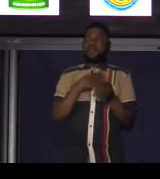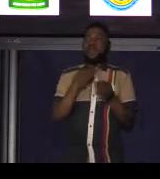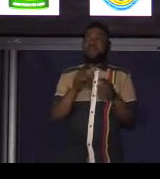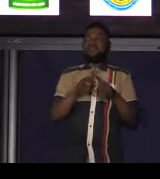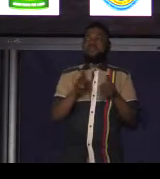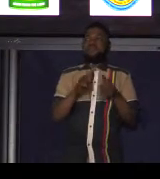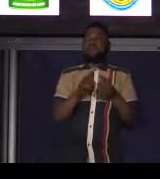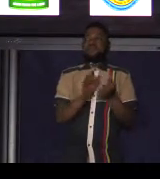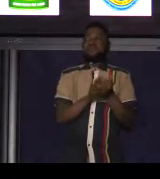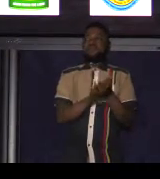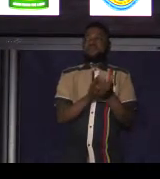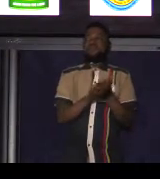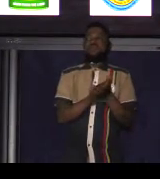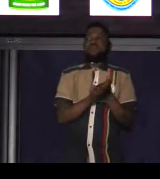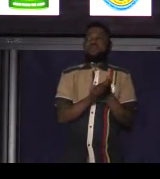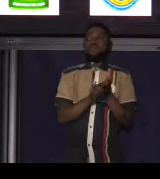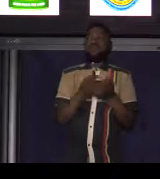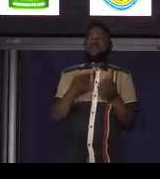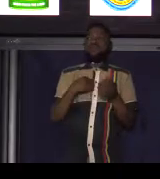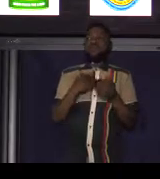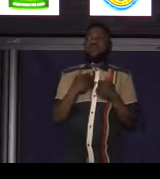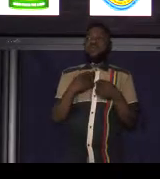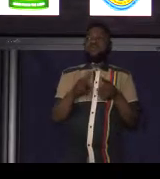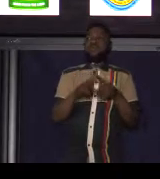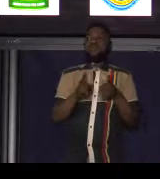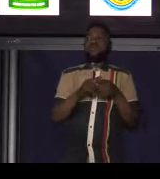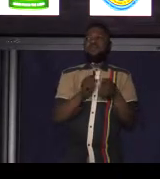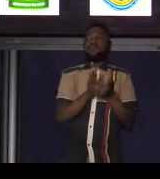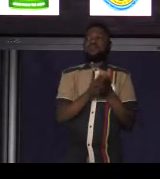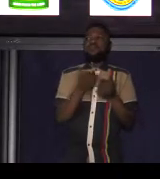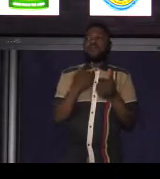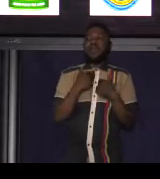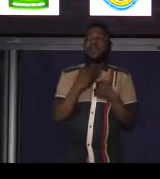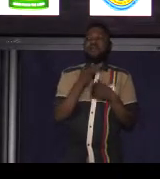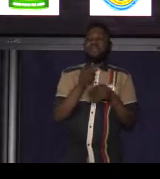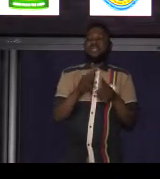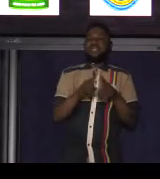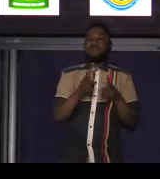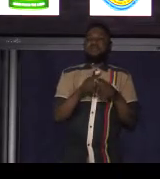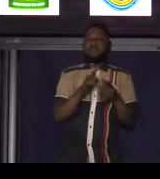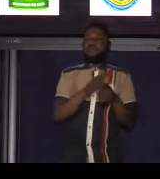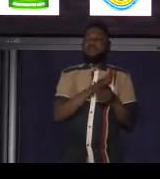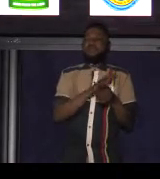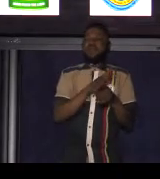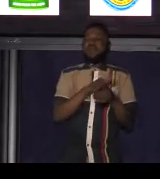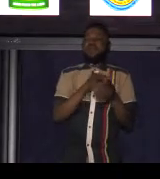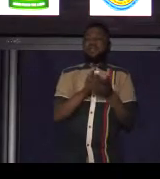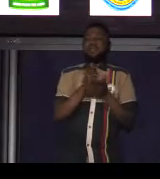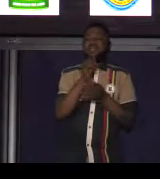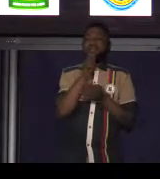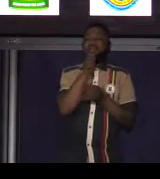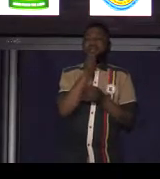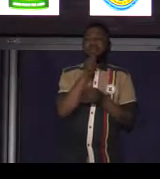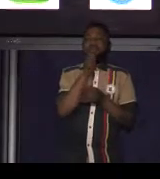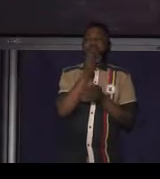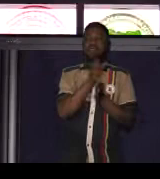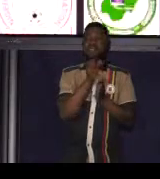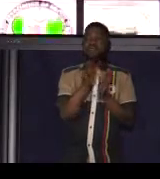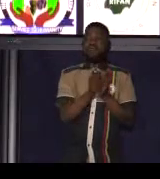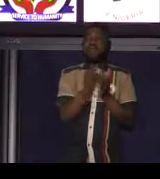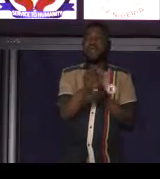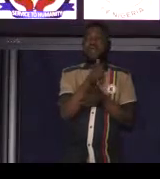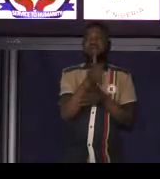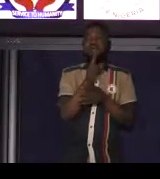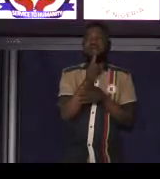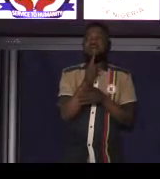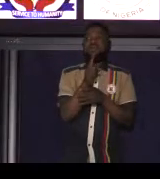different schools here. We have different schools here having different badges. That's one example of private symbol. Let's